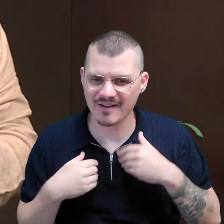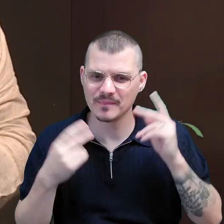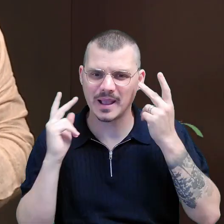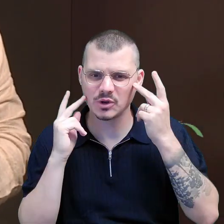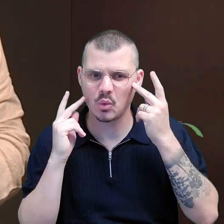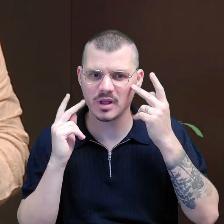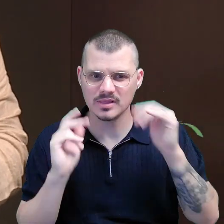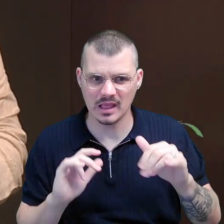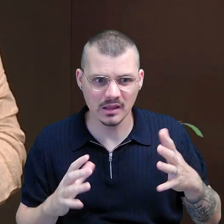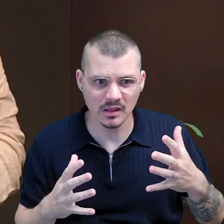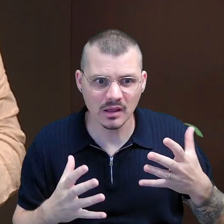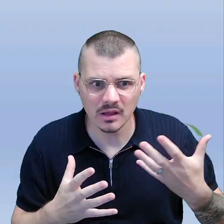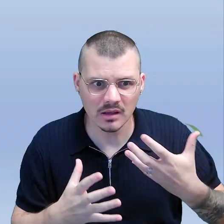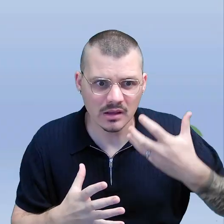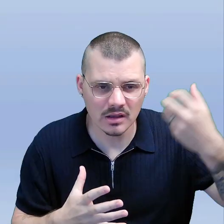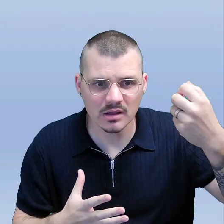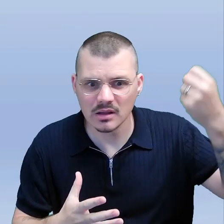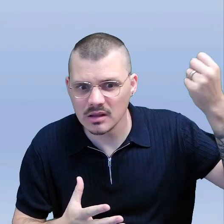people who suffer from paranoia.